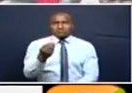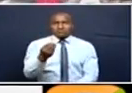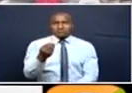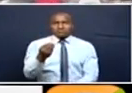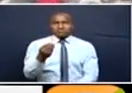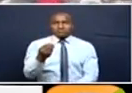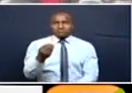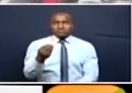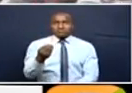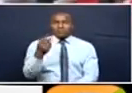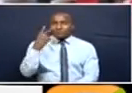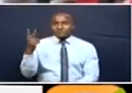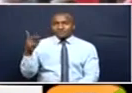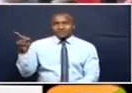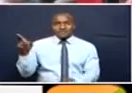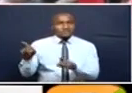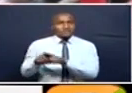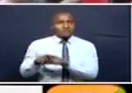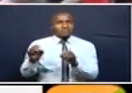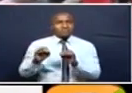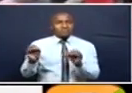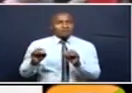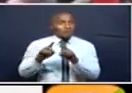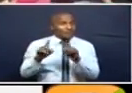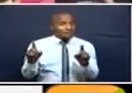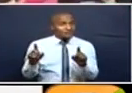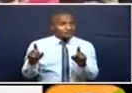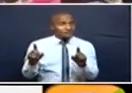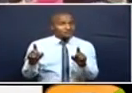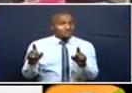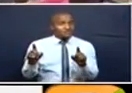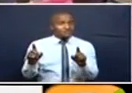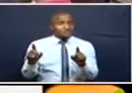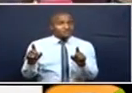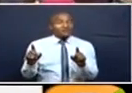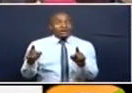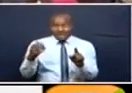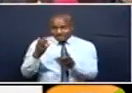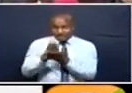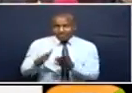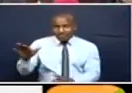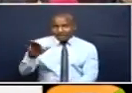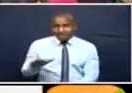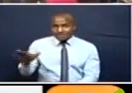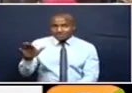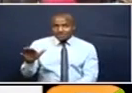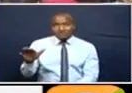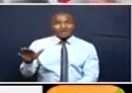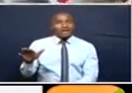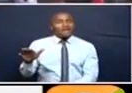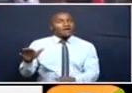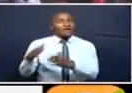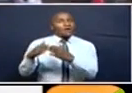We didn't see this kind of crowds. You see, however, there are some. Now, let me just finish. There are some places where there could be open